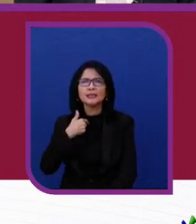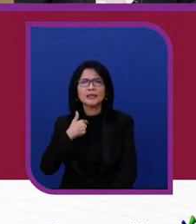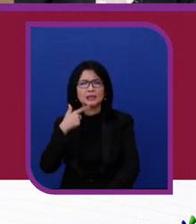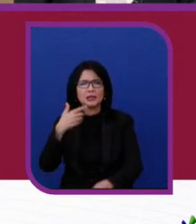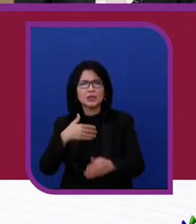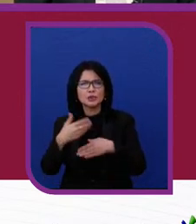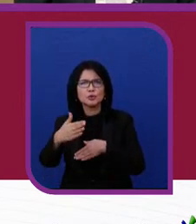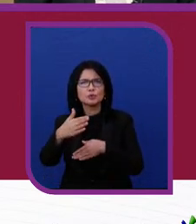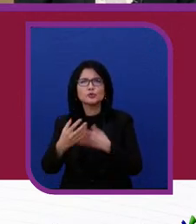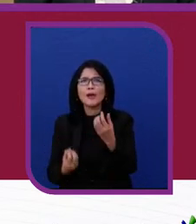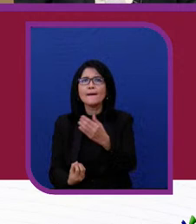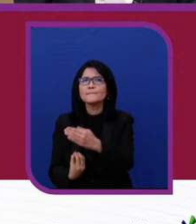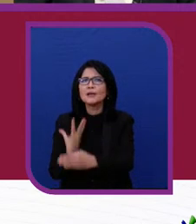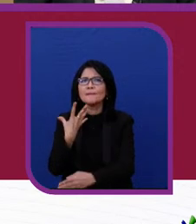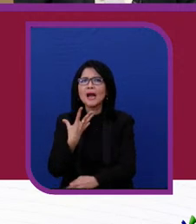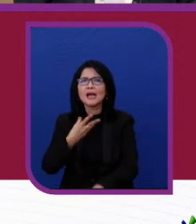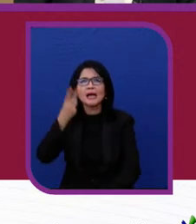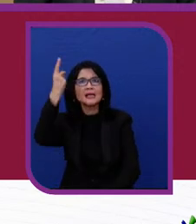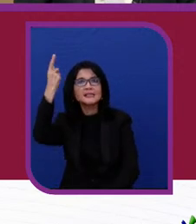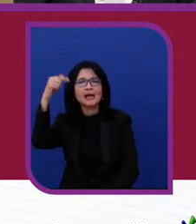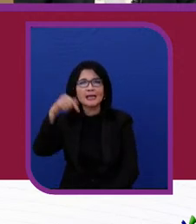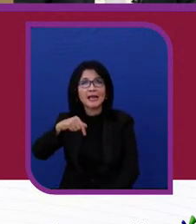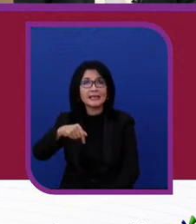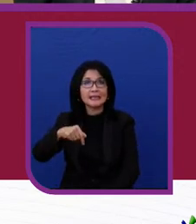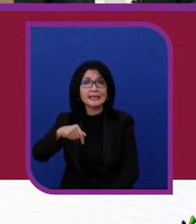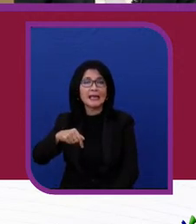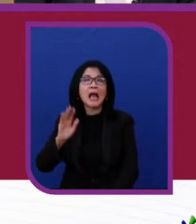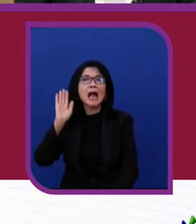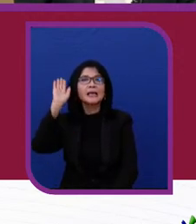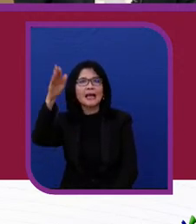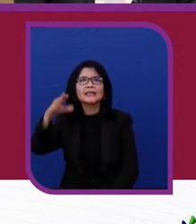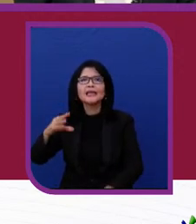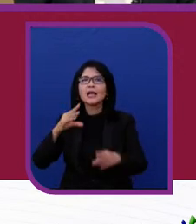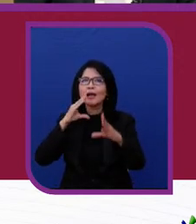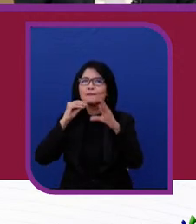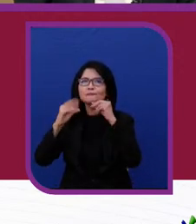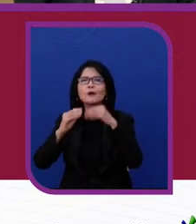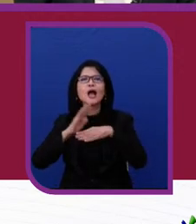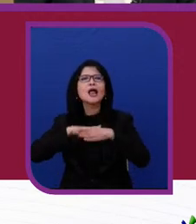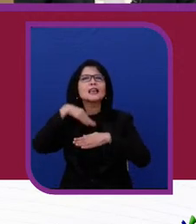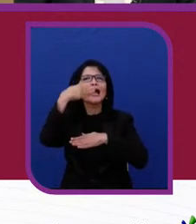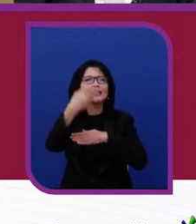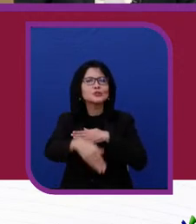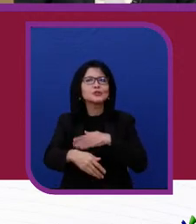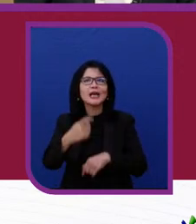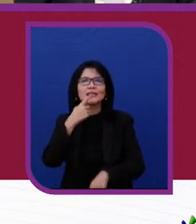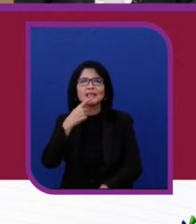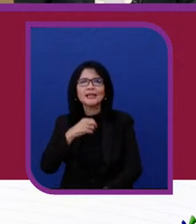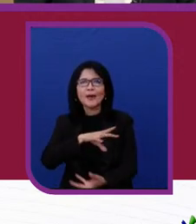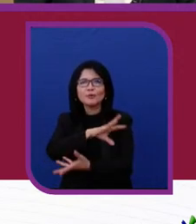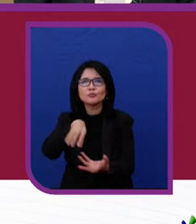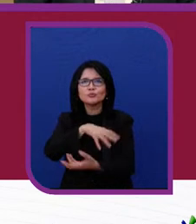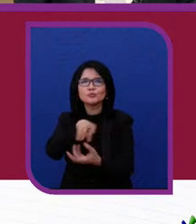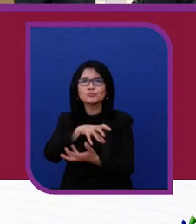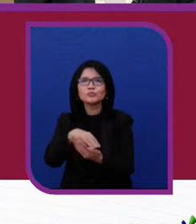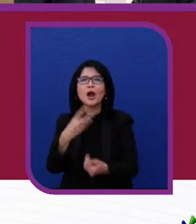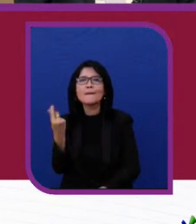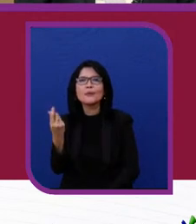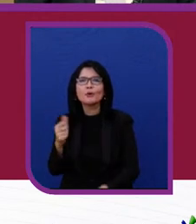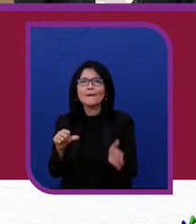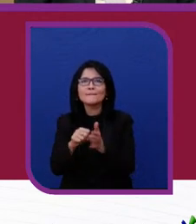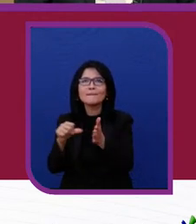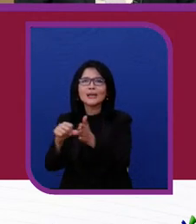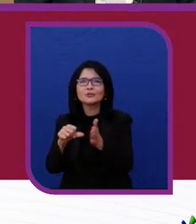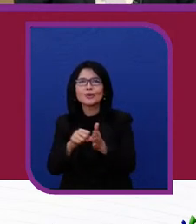kode talk more detail about the knalpot Temple we have established Scroll SD Indonesia One new platform